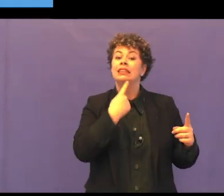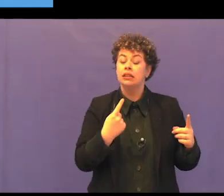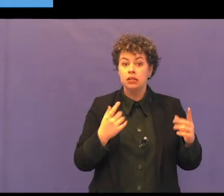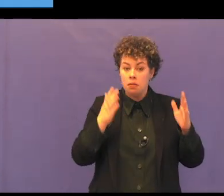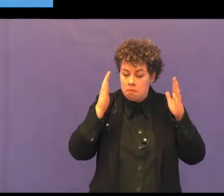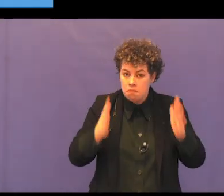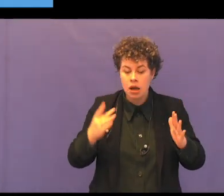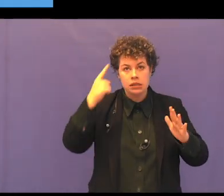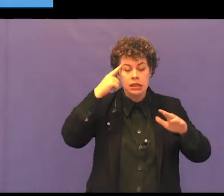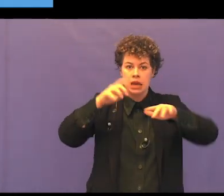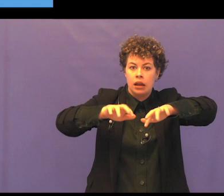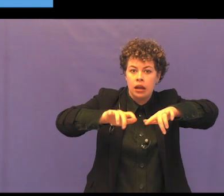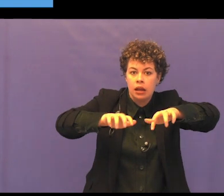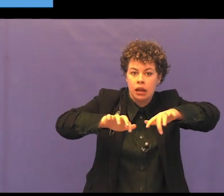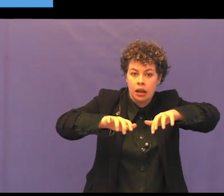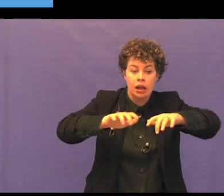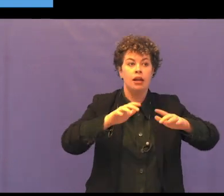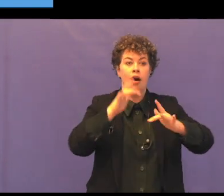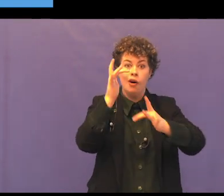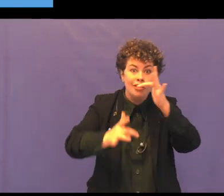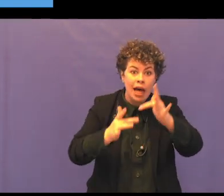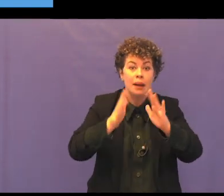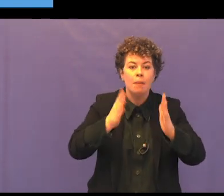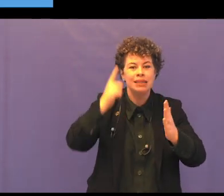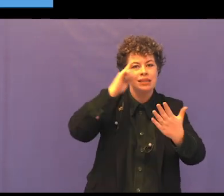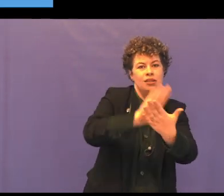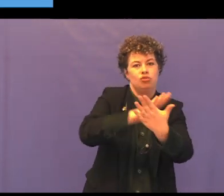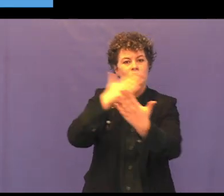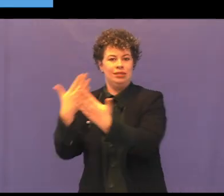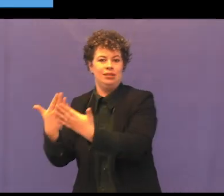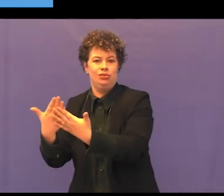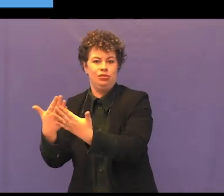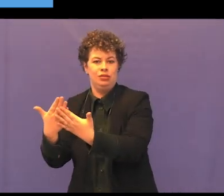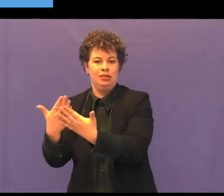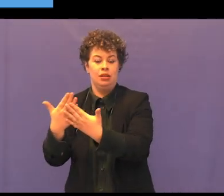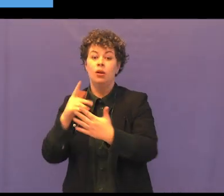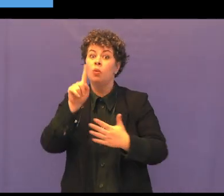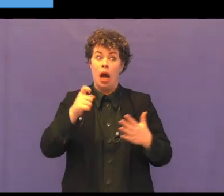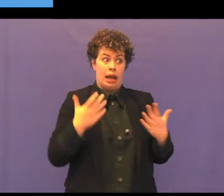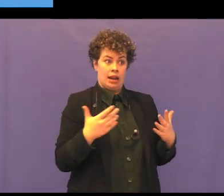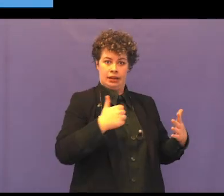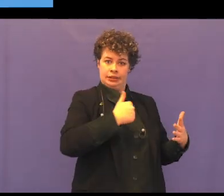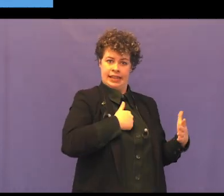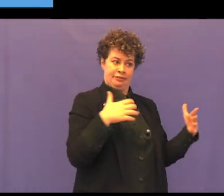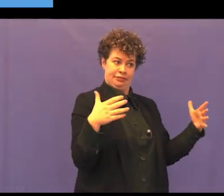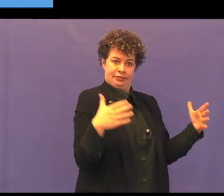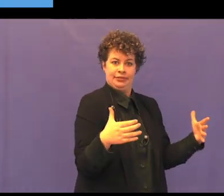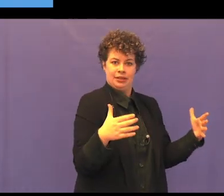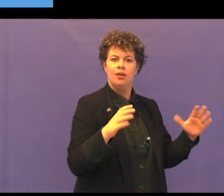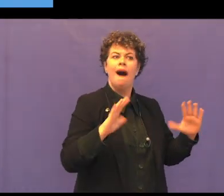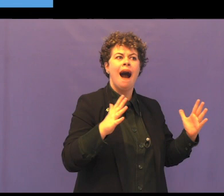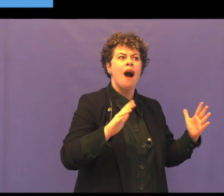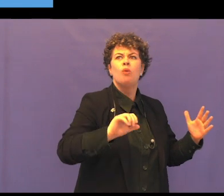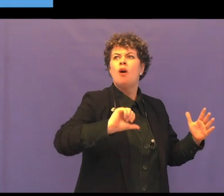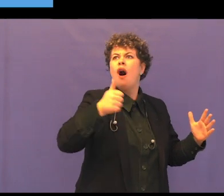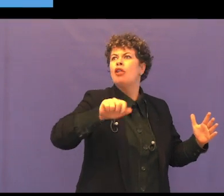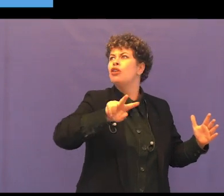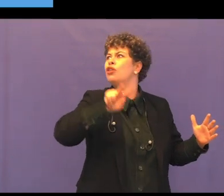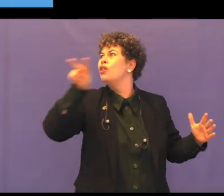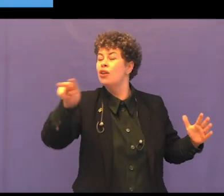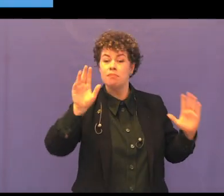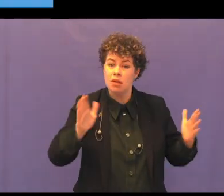provincialism is the use of translation. And he suggests the way we do this is two ways. One is the use